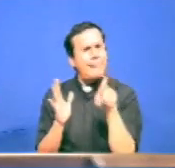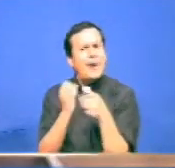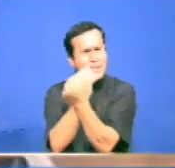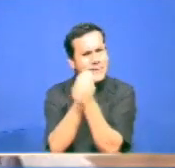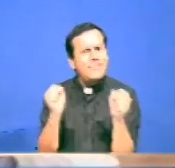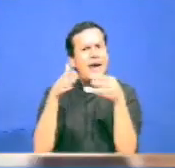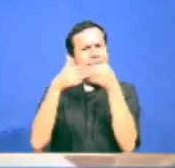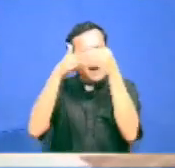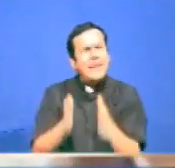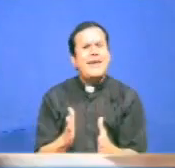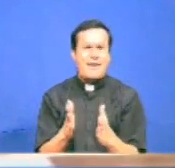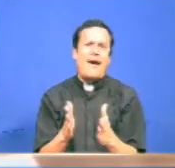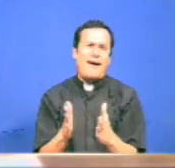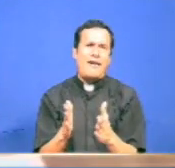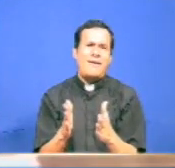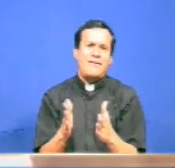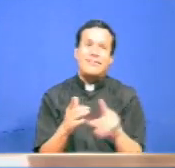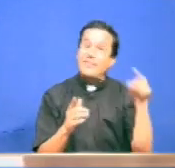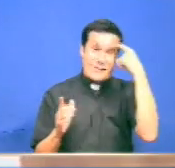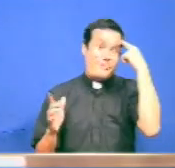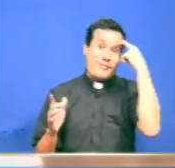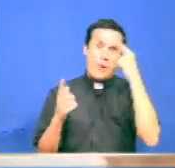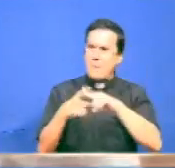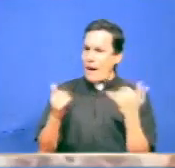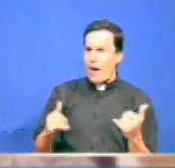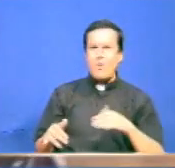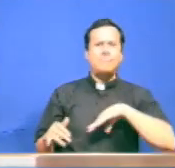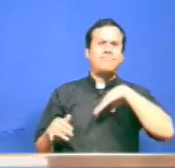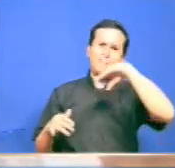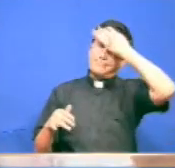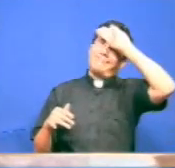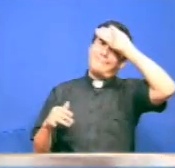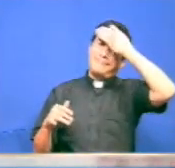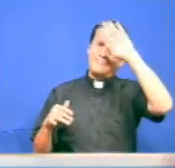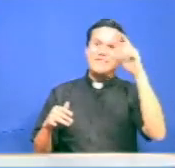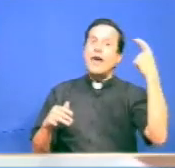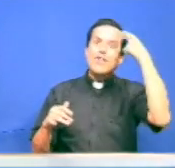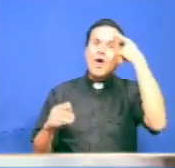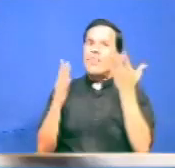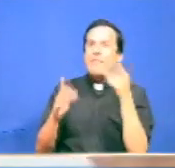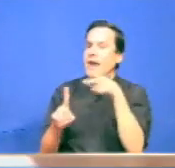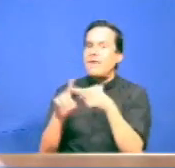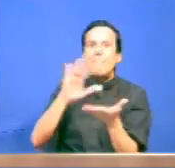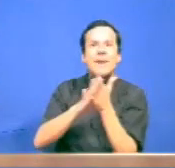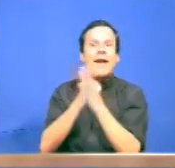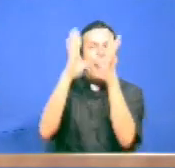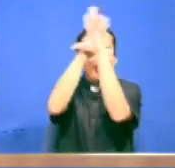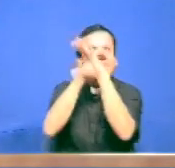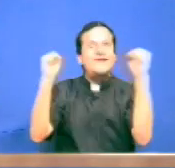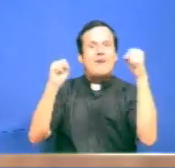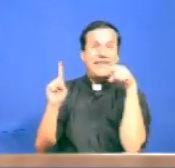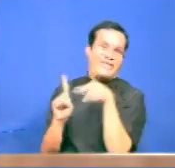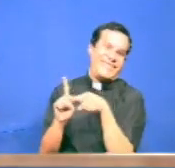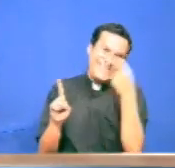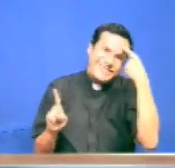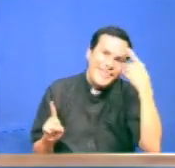leader, temporal leader. The president, rather, the head of the state there.